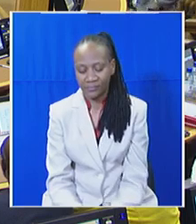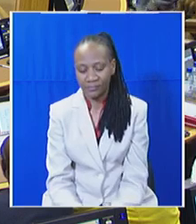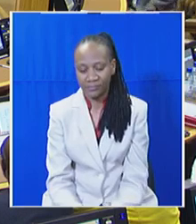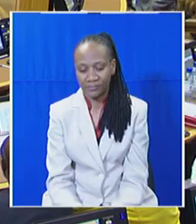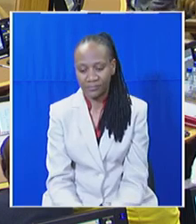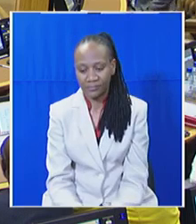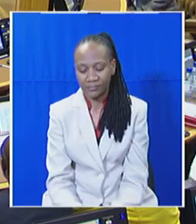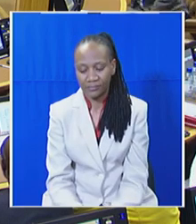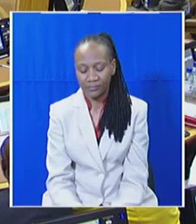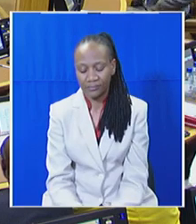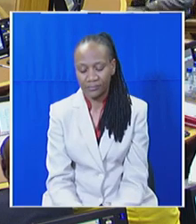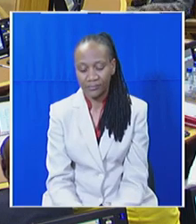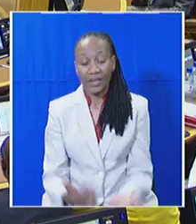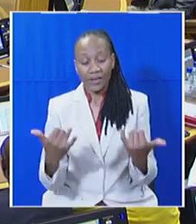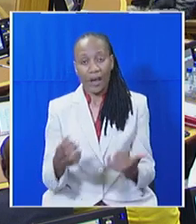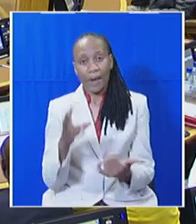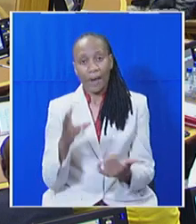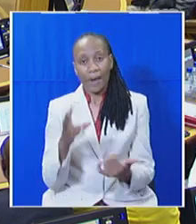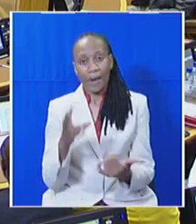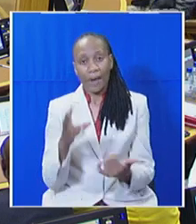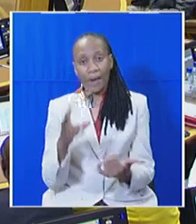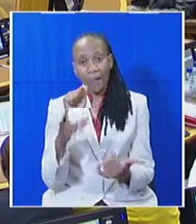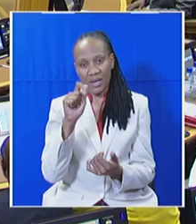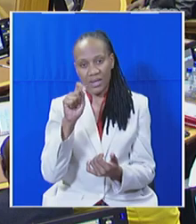The Honorable Matthias.